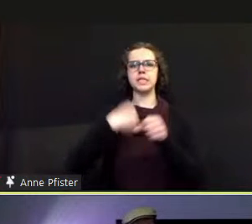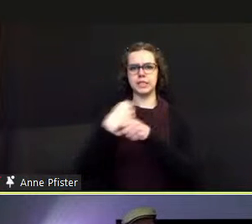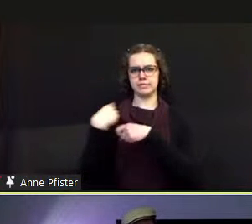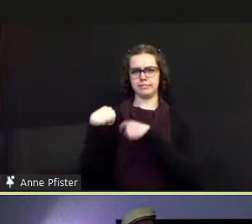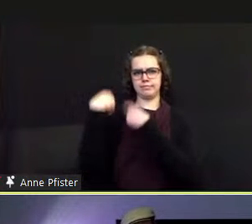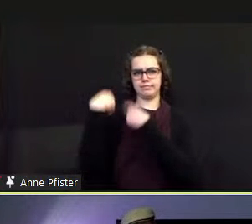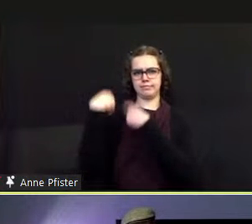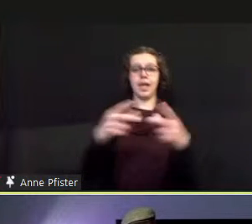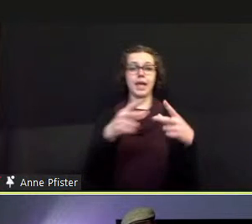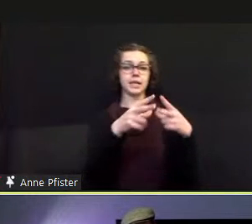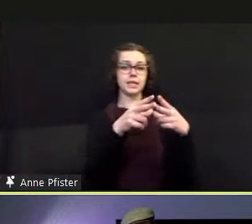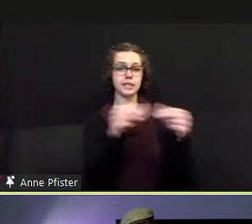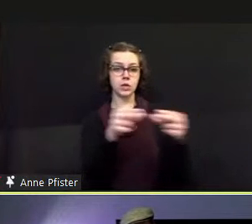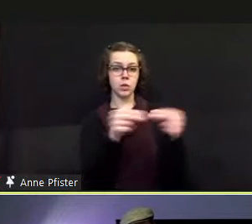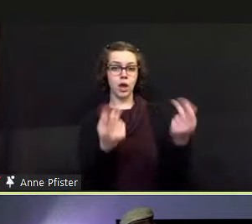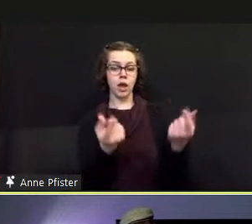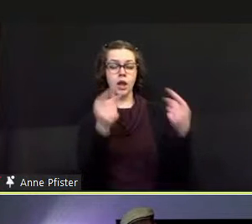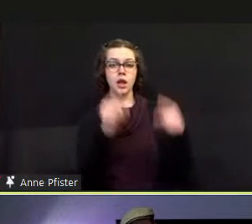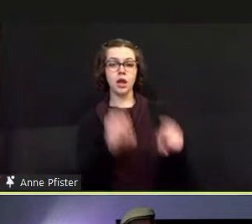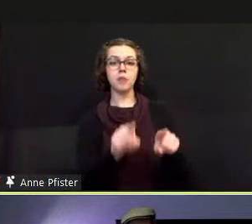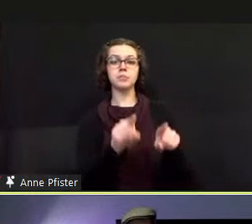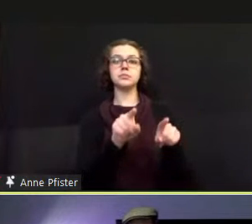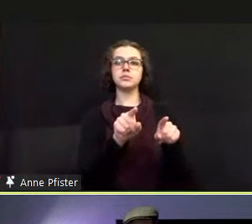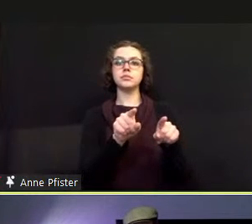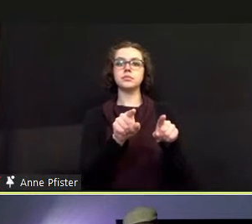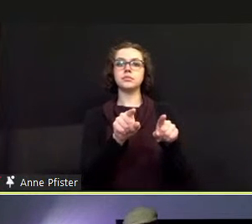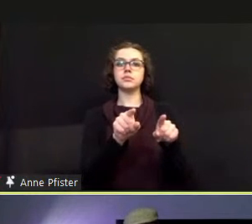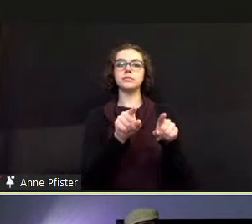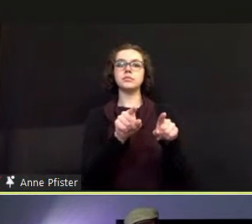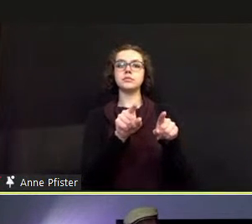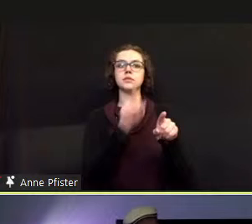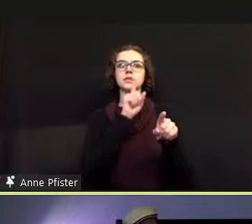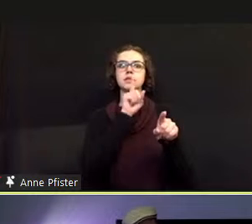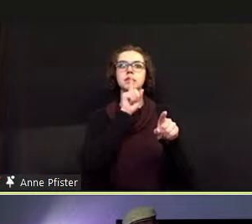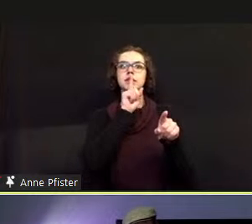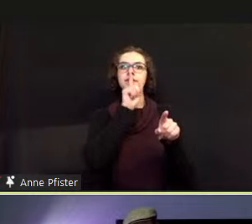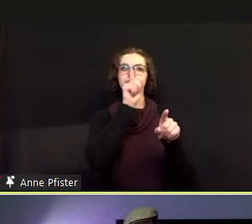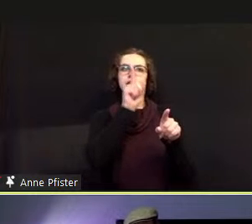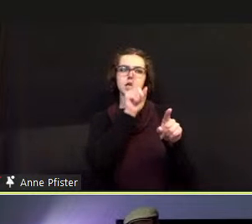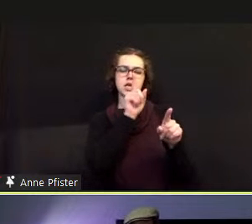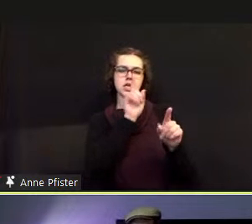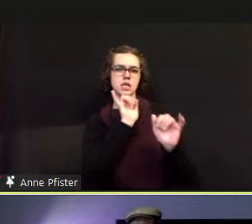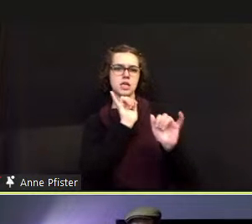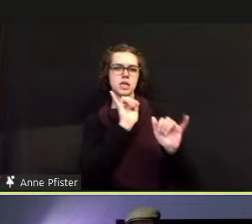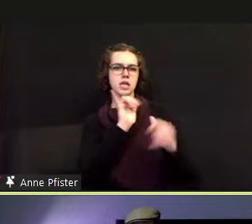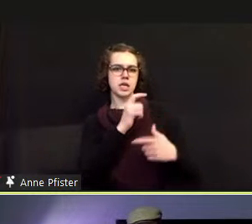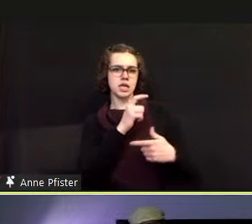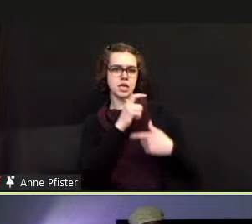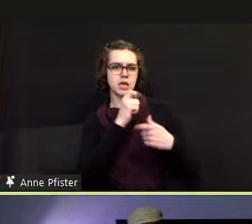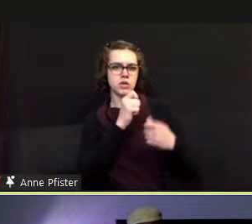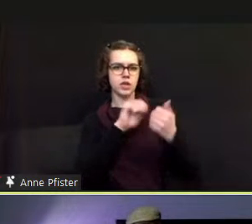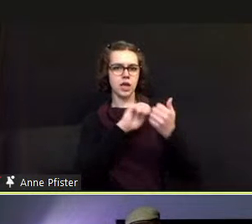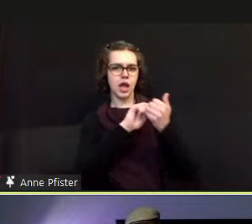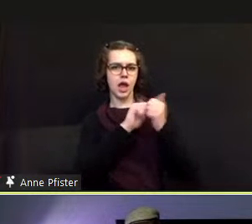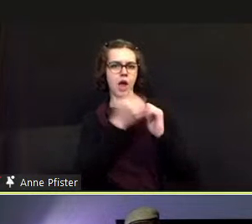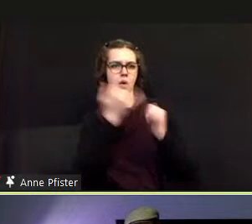in Nicaragua is that there's been a strategic and sometimes tactical deployment of these